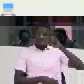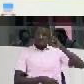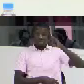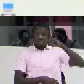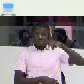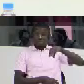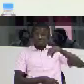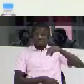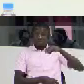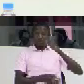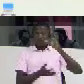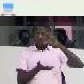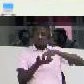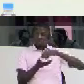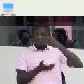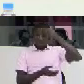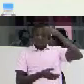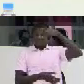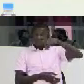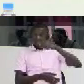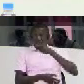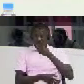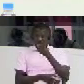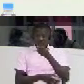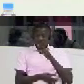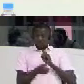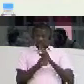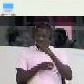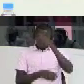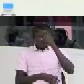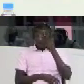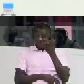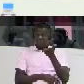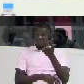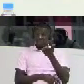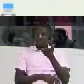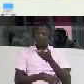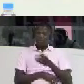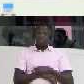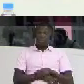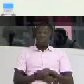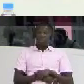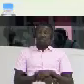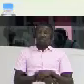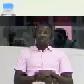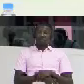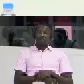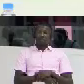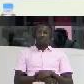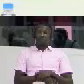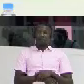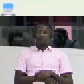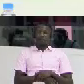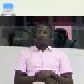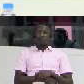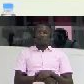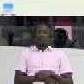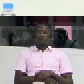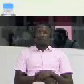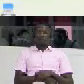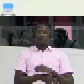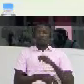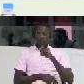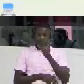Jërëjëf atum 2009 ndax yaa ngi nekkoon RSM ci Banjul Police Headquarters bi.